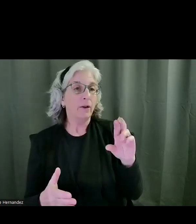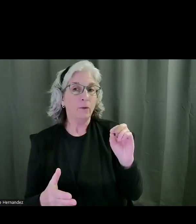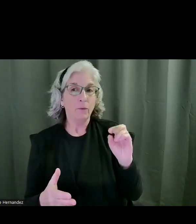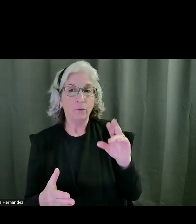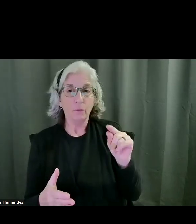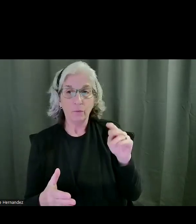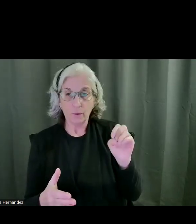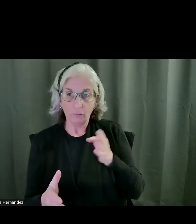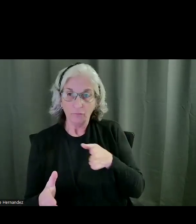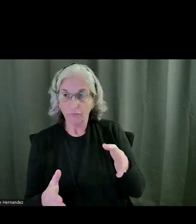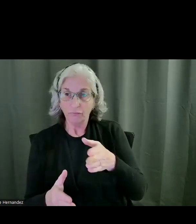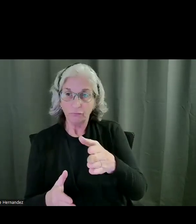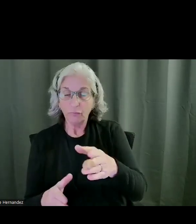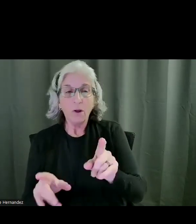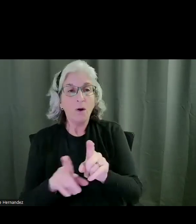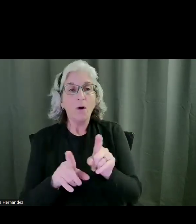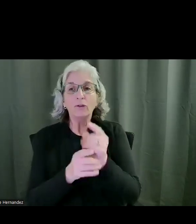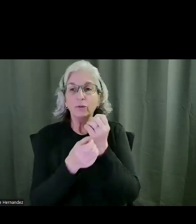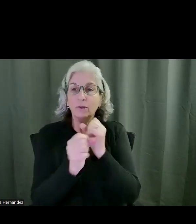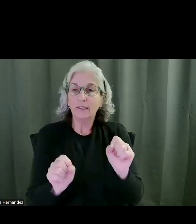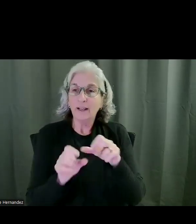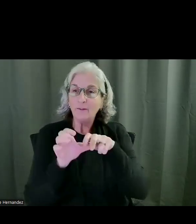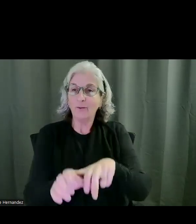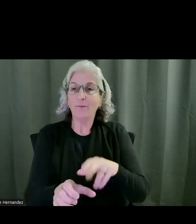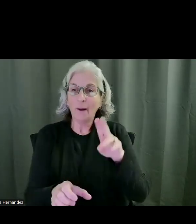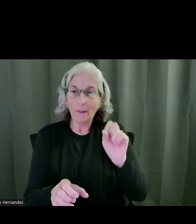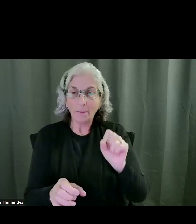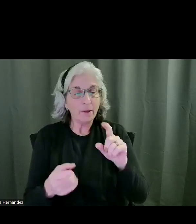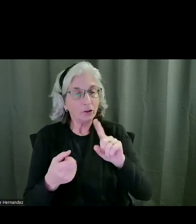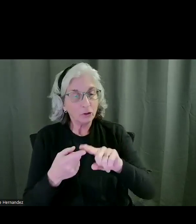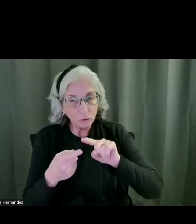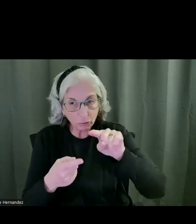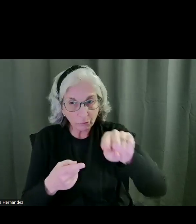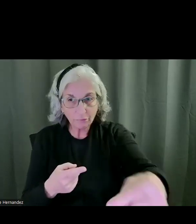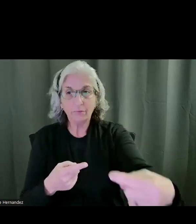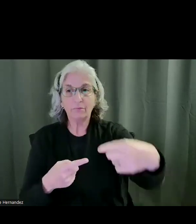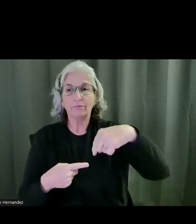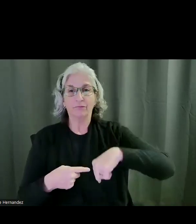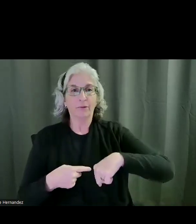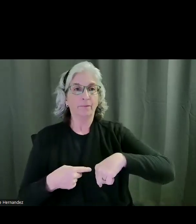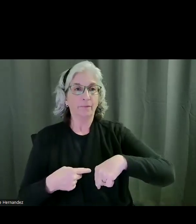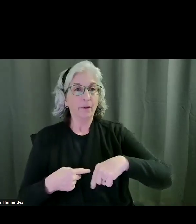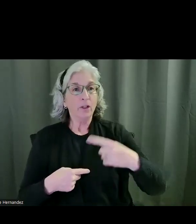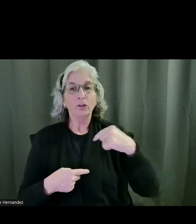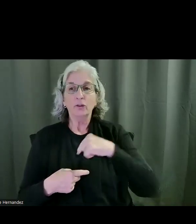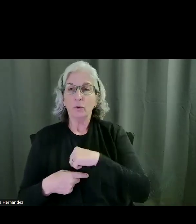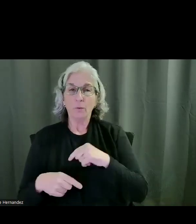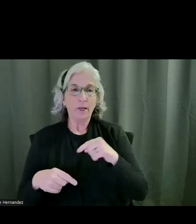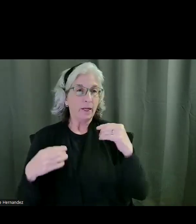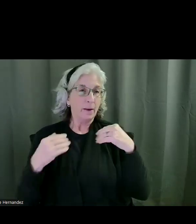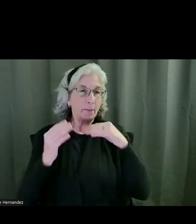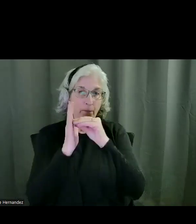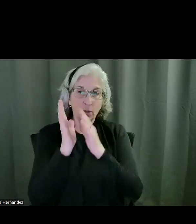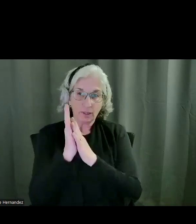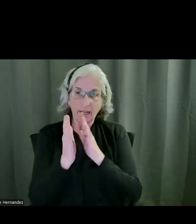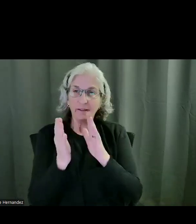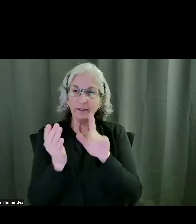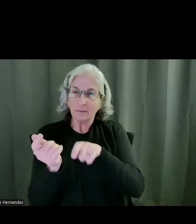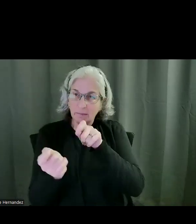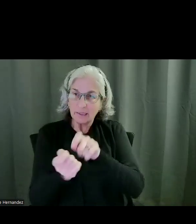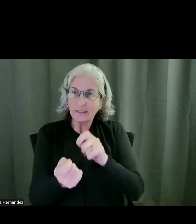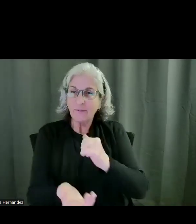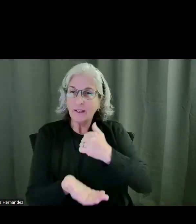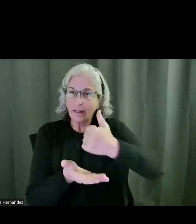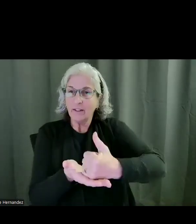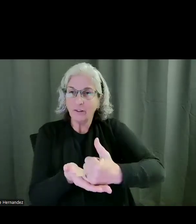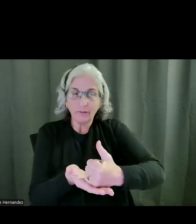desired locations. And here we're listing some very specific interventions that we intend to provide. So he's